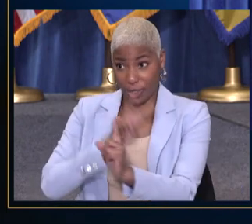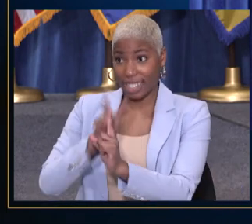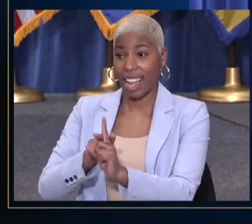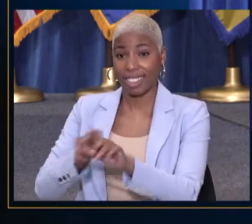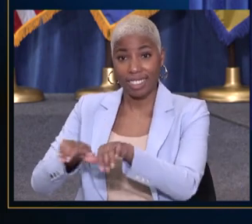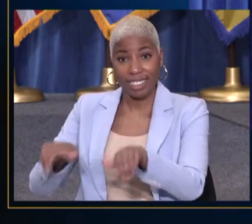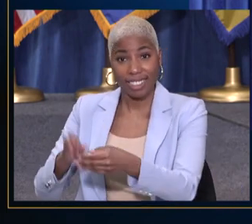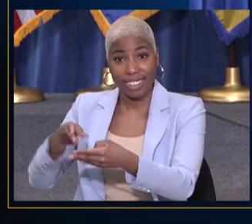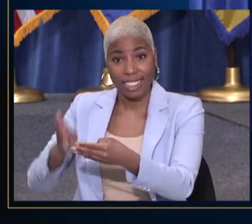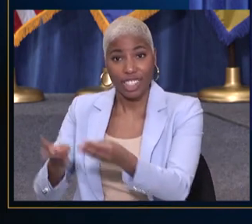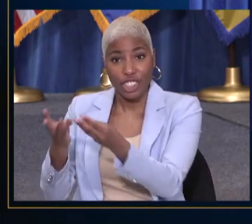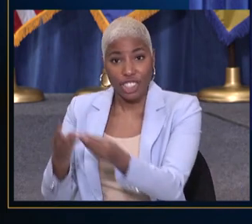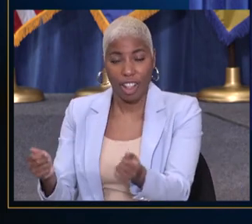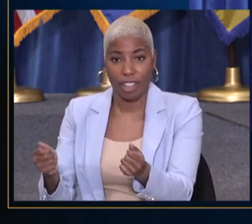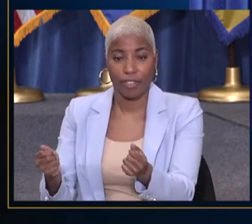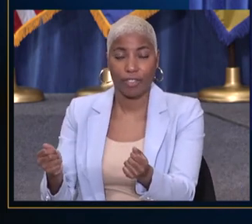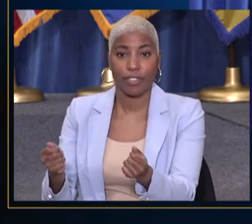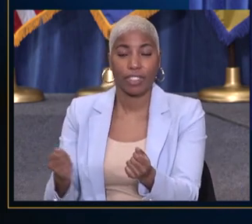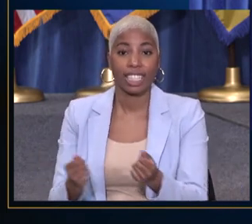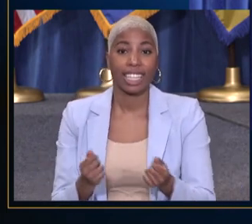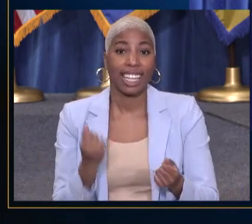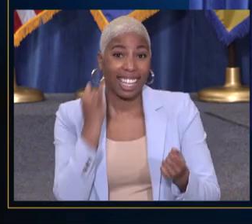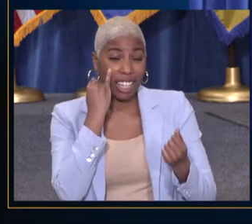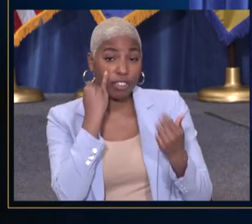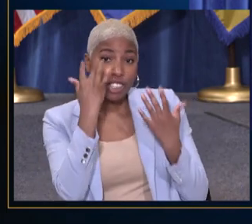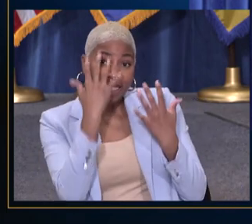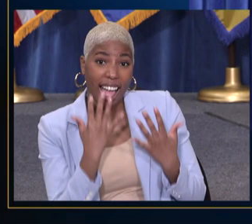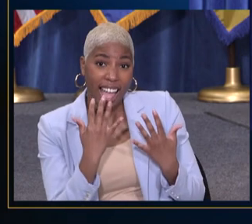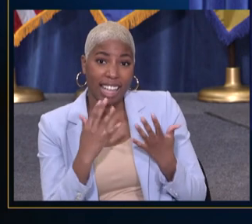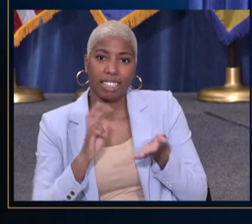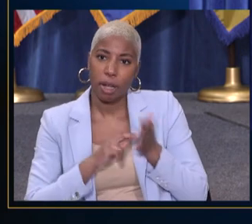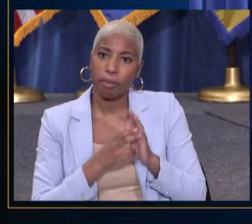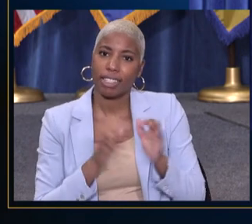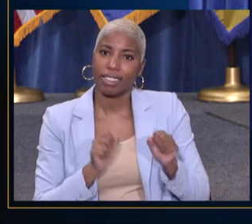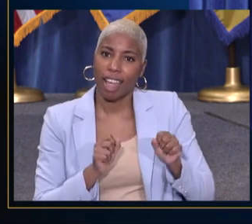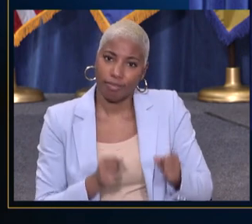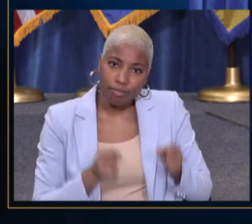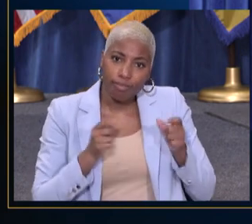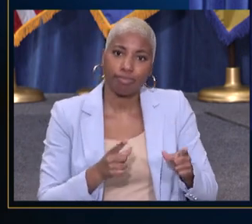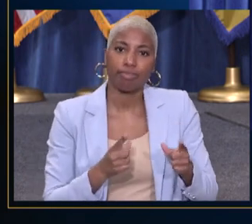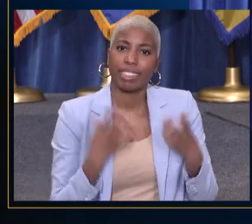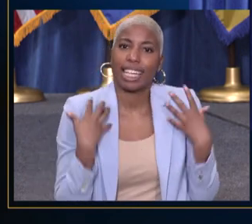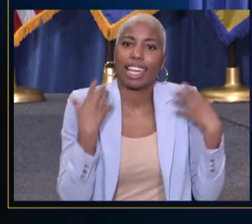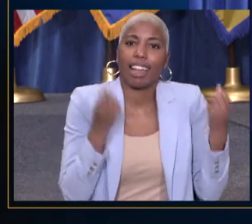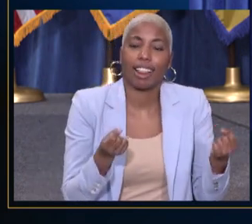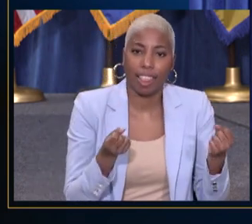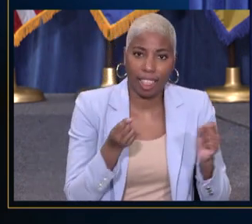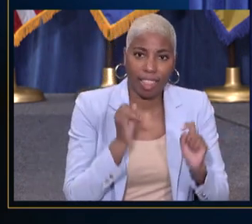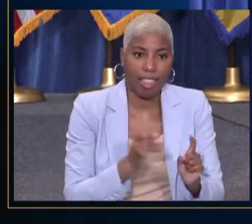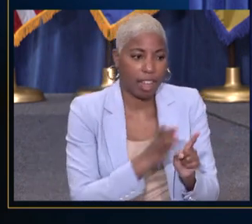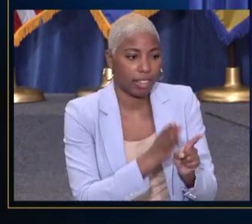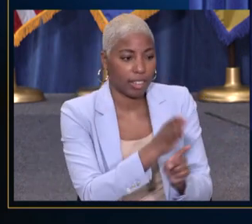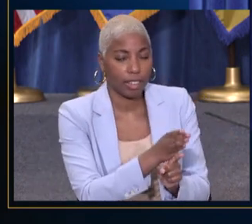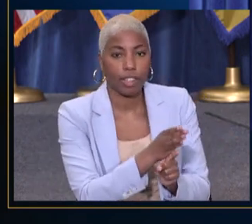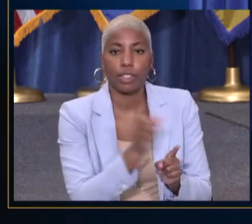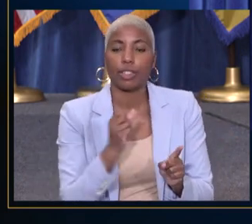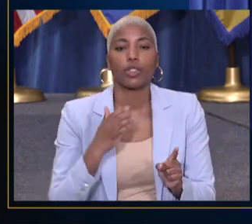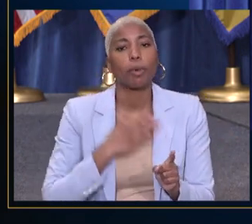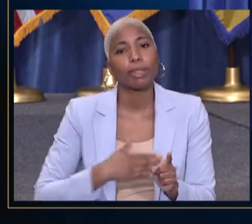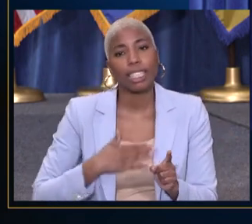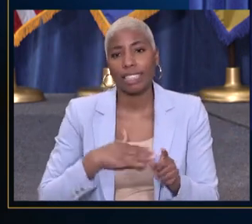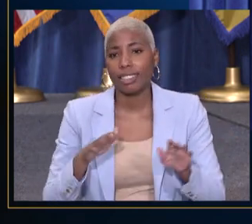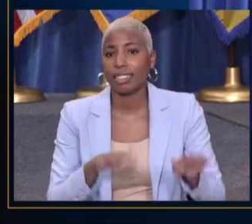what saddens you is what you're assigned to heal. So step into that space, because it's going to take all of